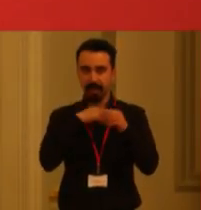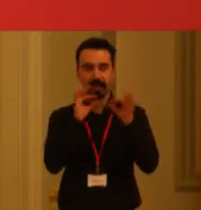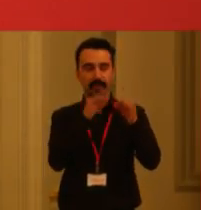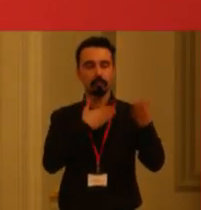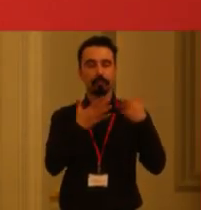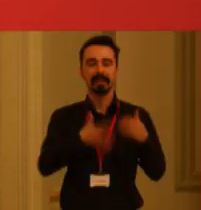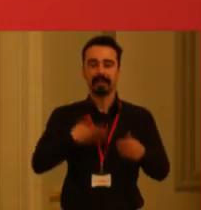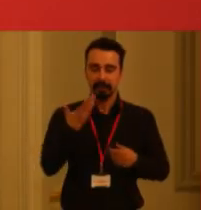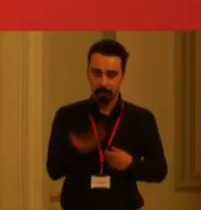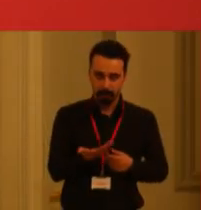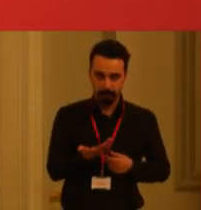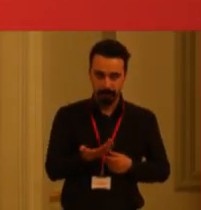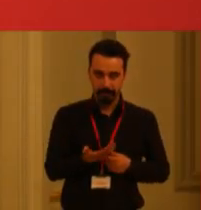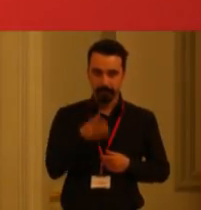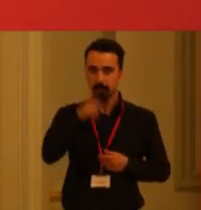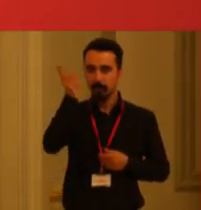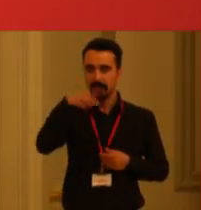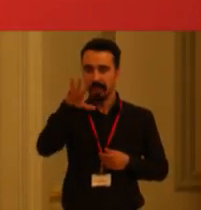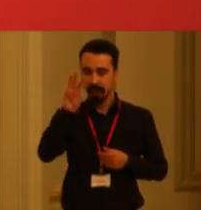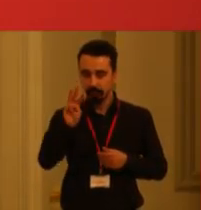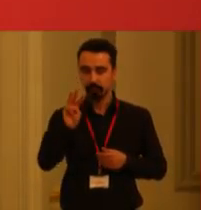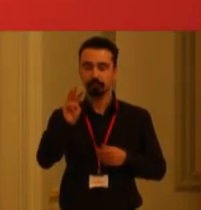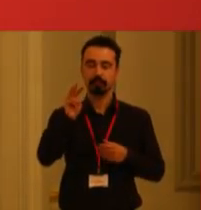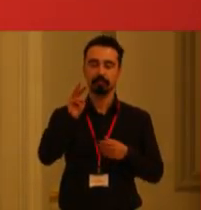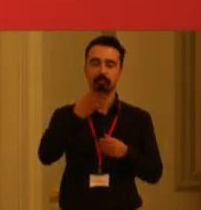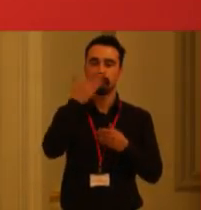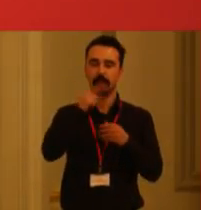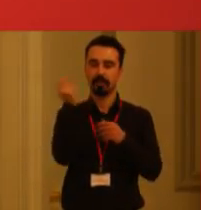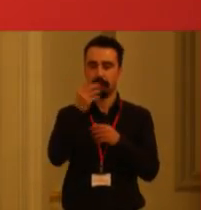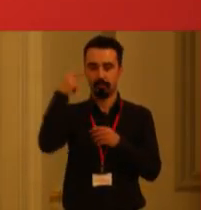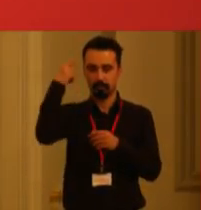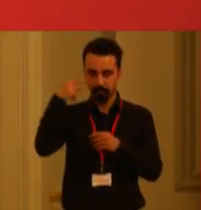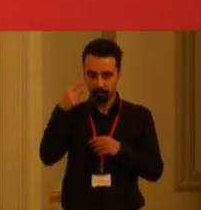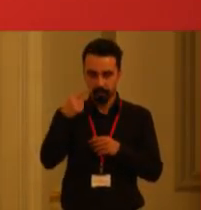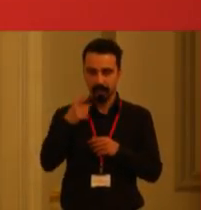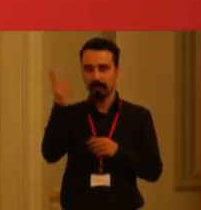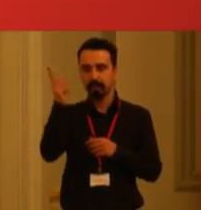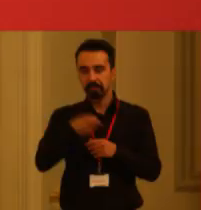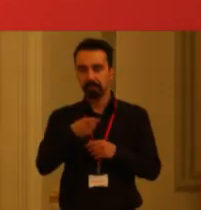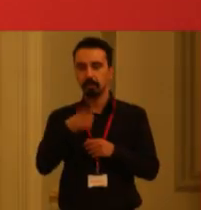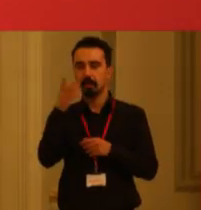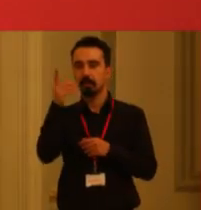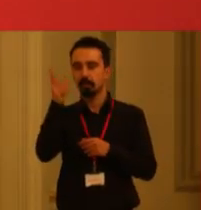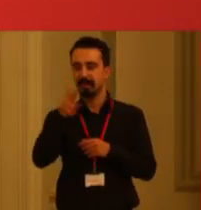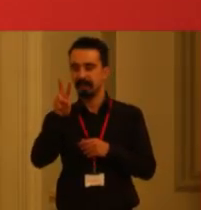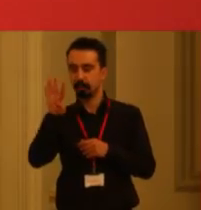23% say that they are distancing themselves. So 53% just ignore them.